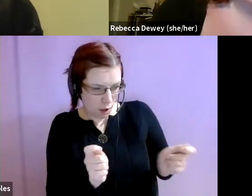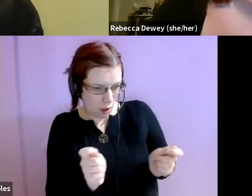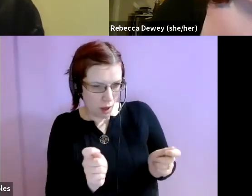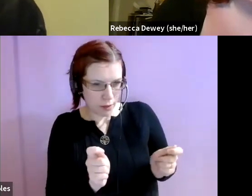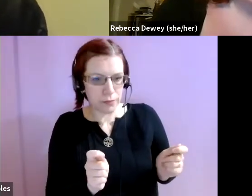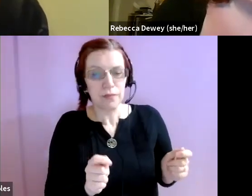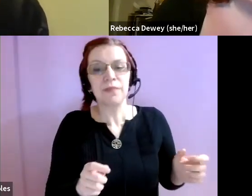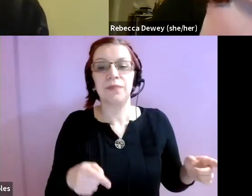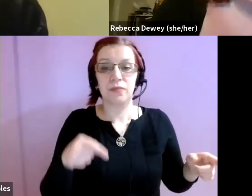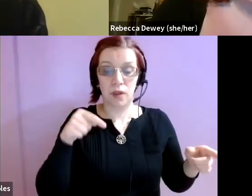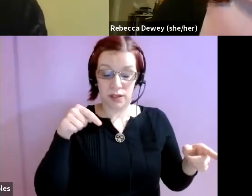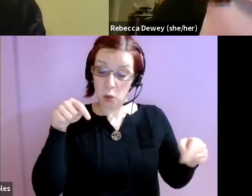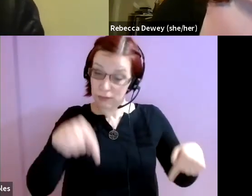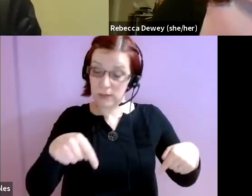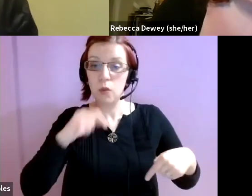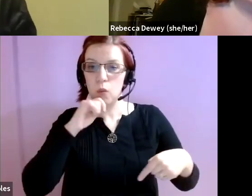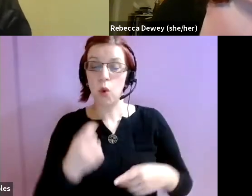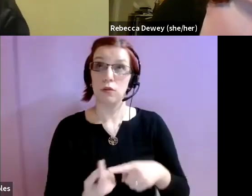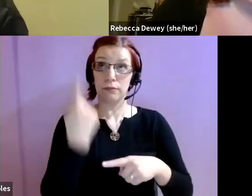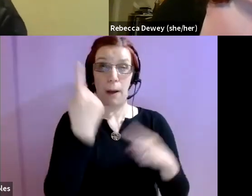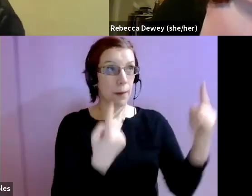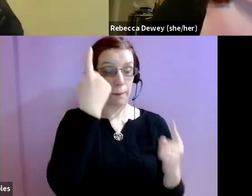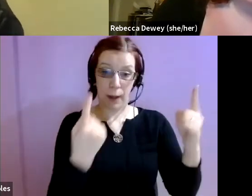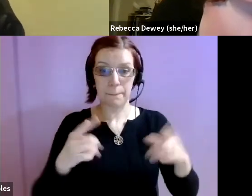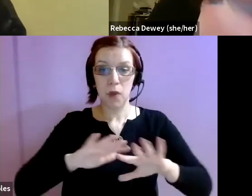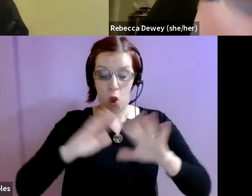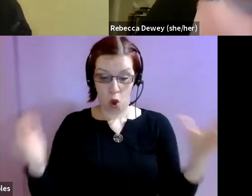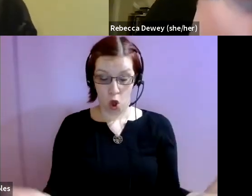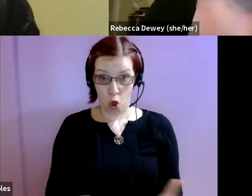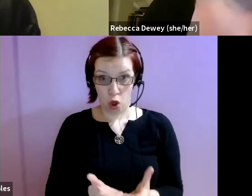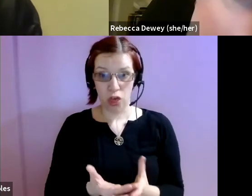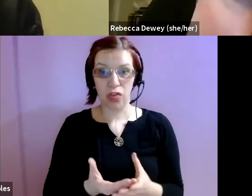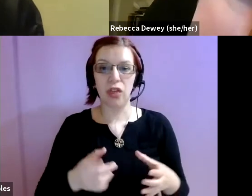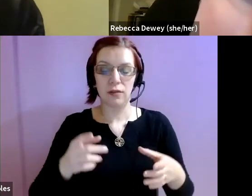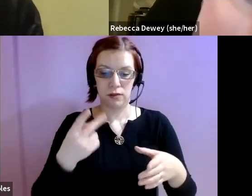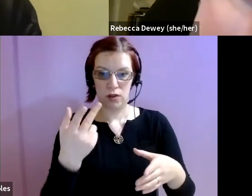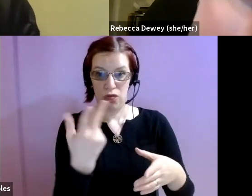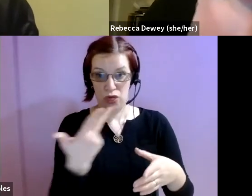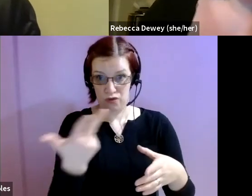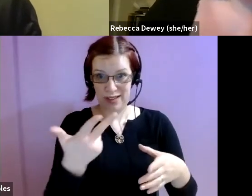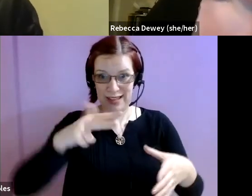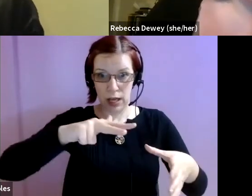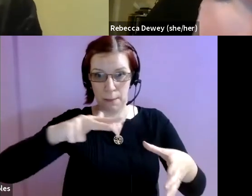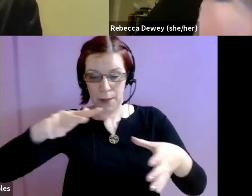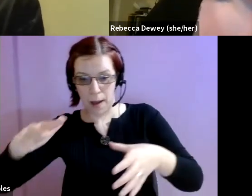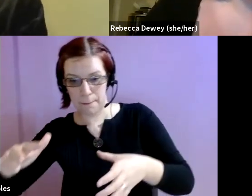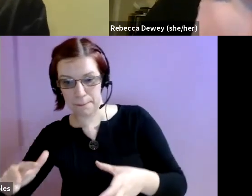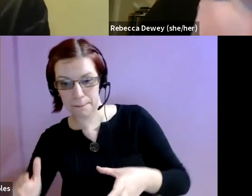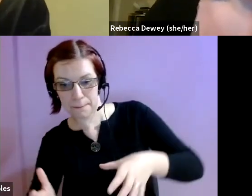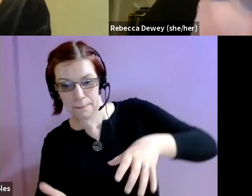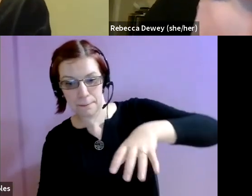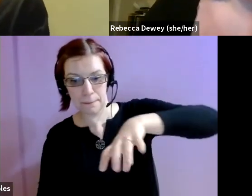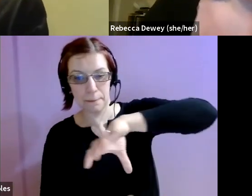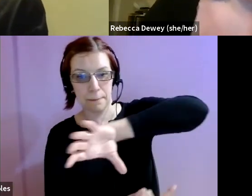orbit. They follow the Earth round as the Earth goes around the Sun in a constellation, and we look for